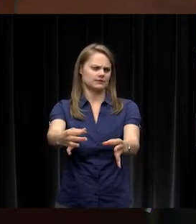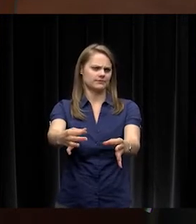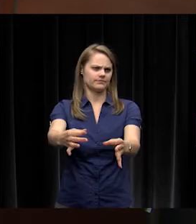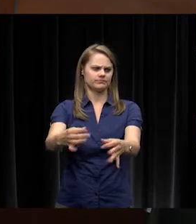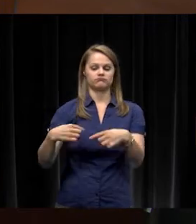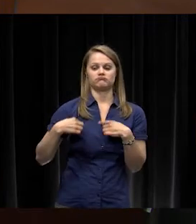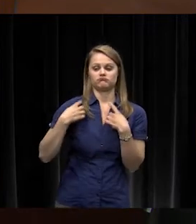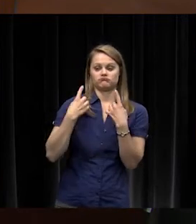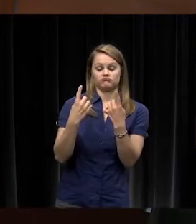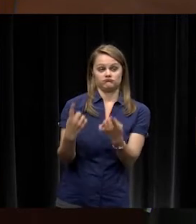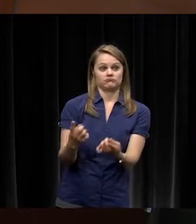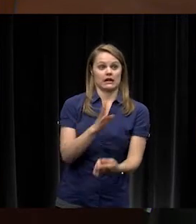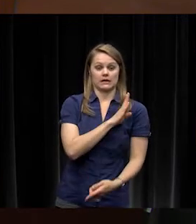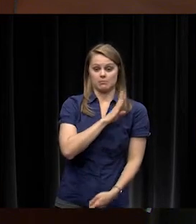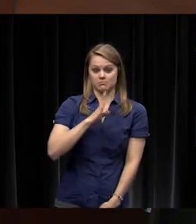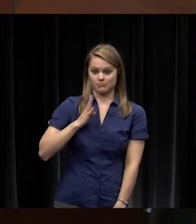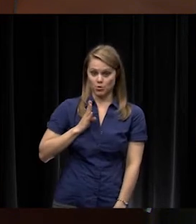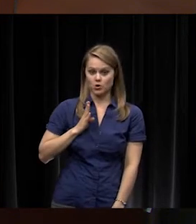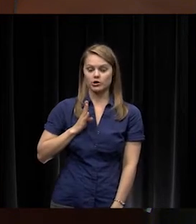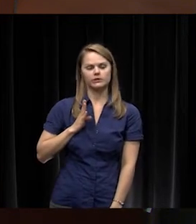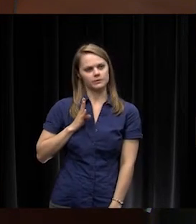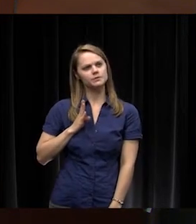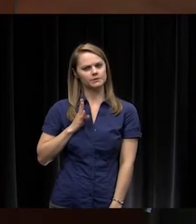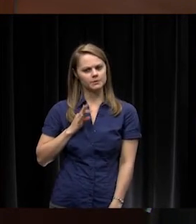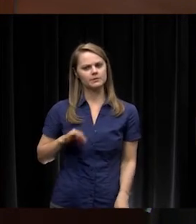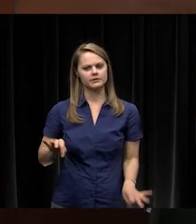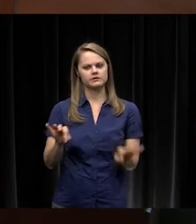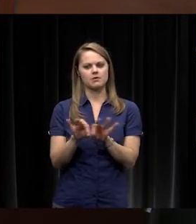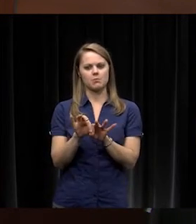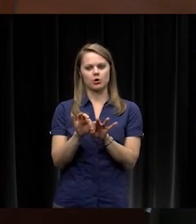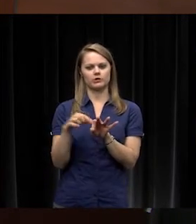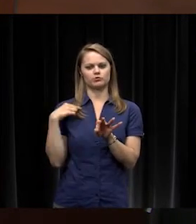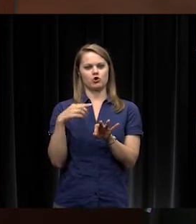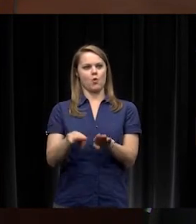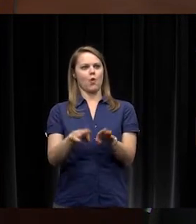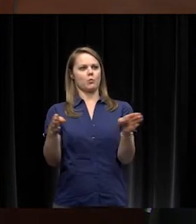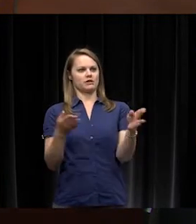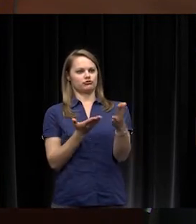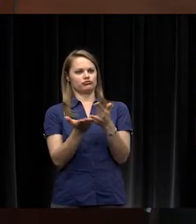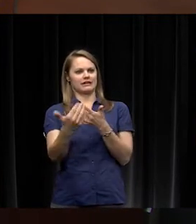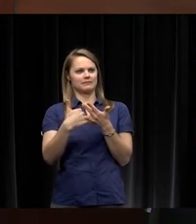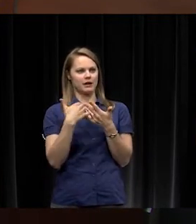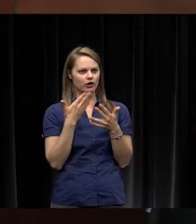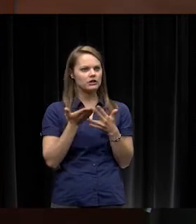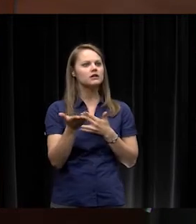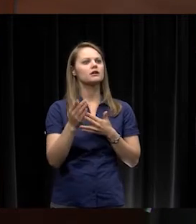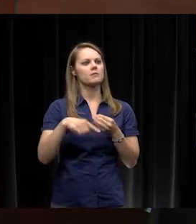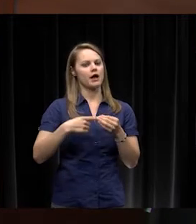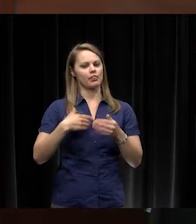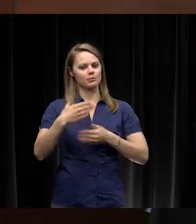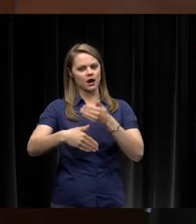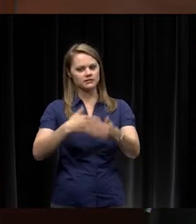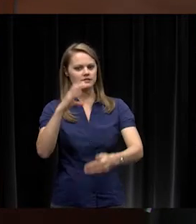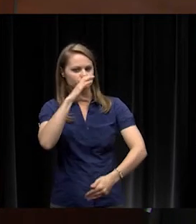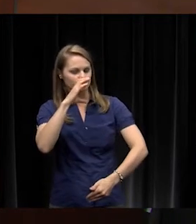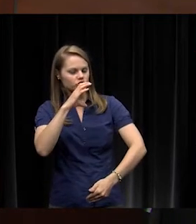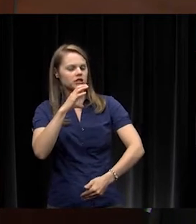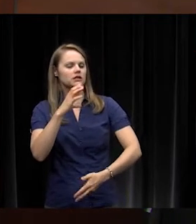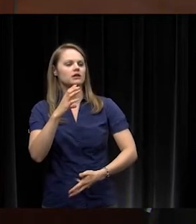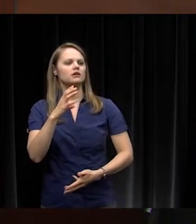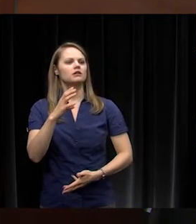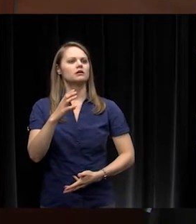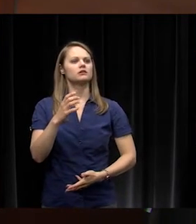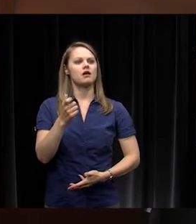board, it's been very important to us to be open and transparent through this entire process. And so just kind of a little